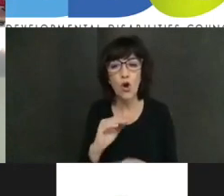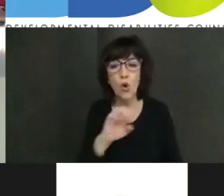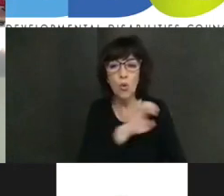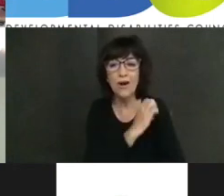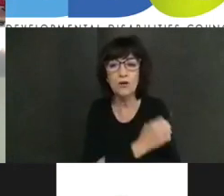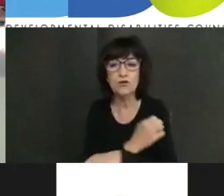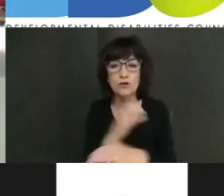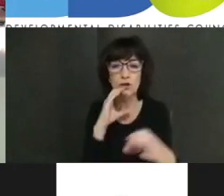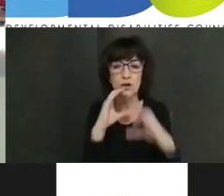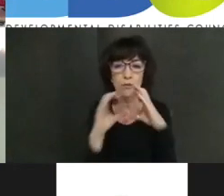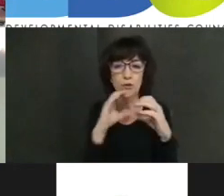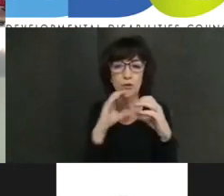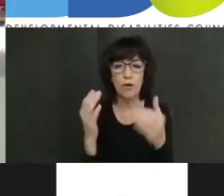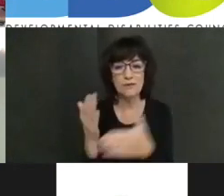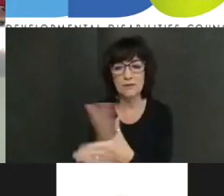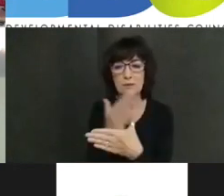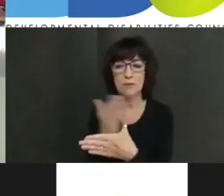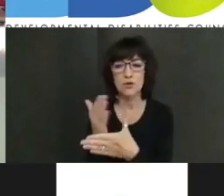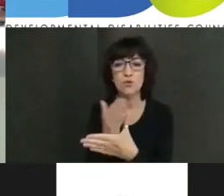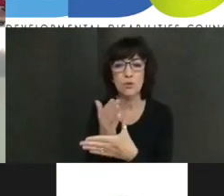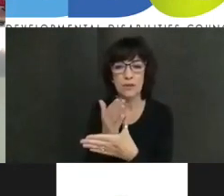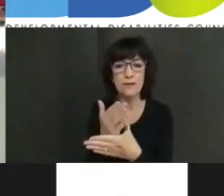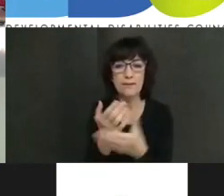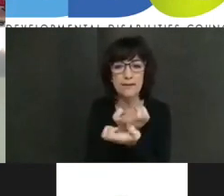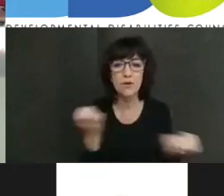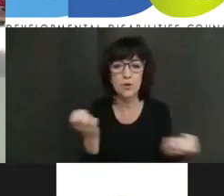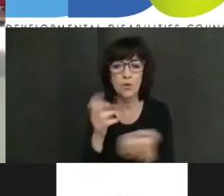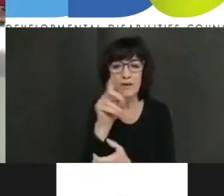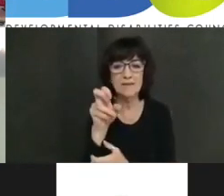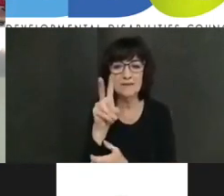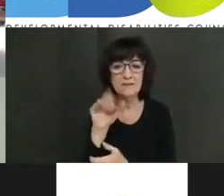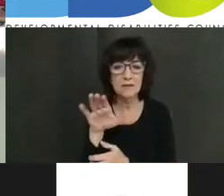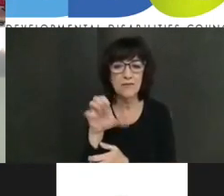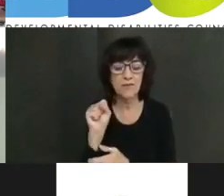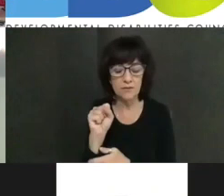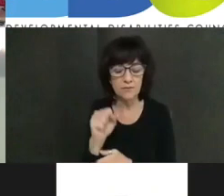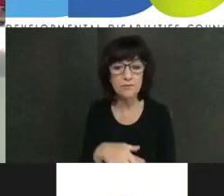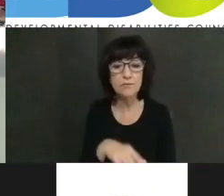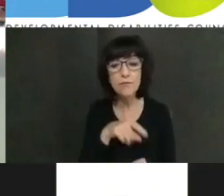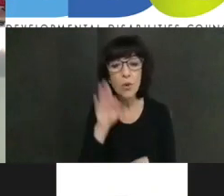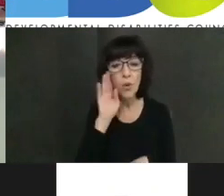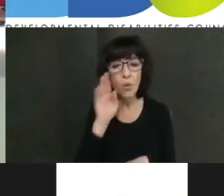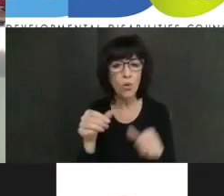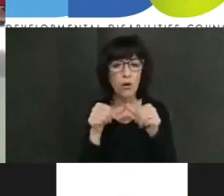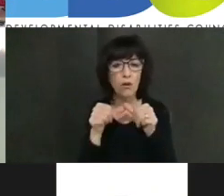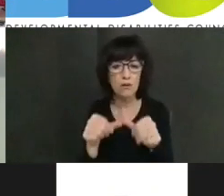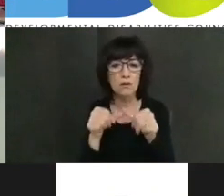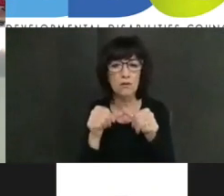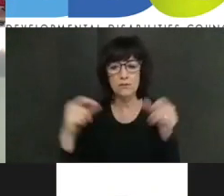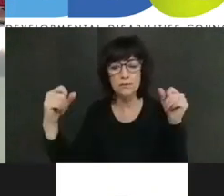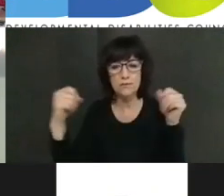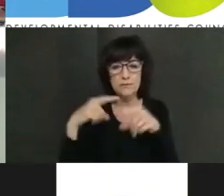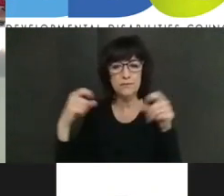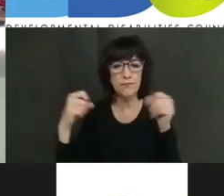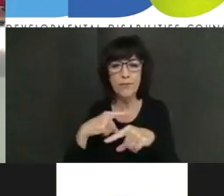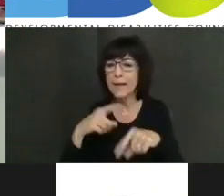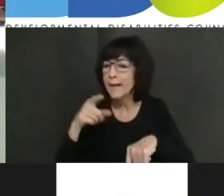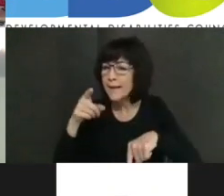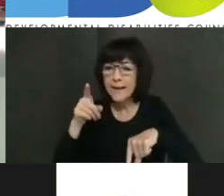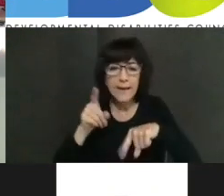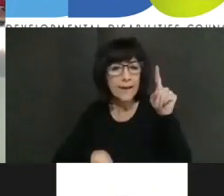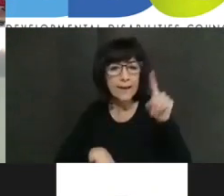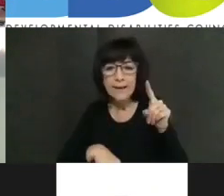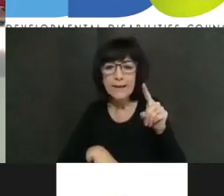More or less, when your 2 devices are next to each other, they will continuously exchange keys that have no way of tracking one another. That's one of the key things, is